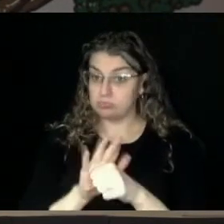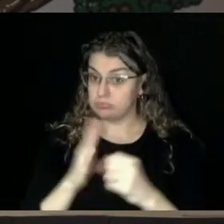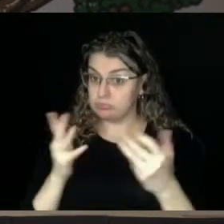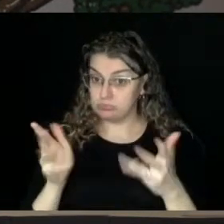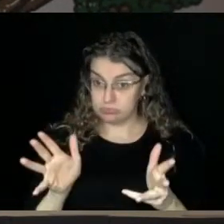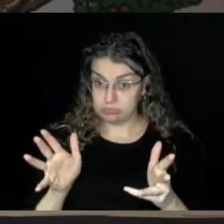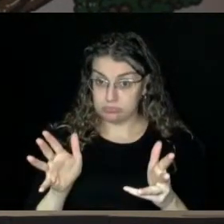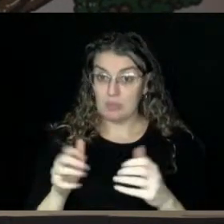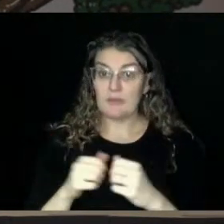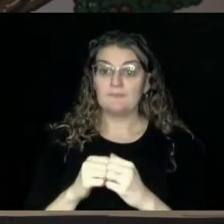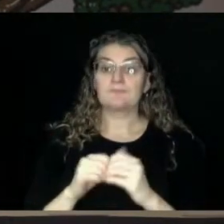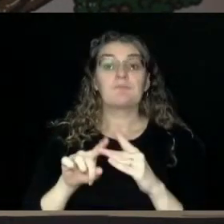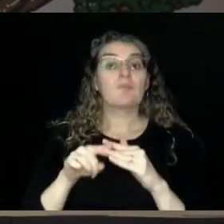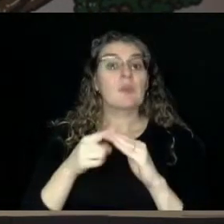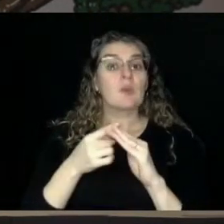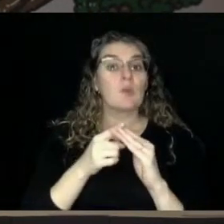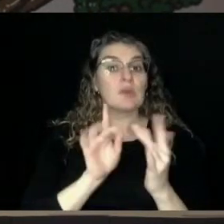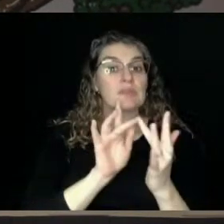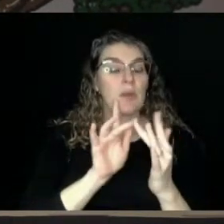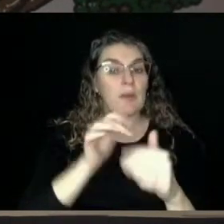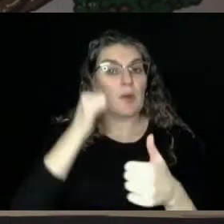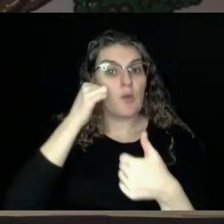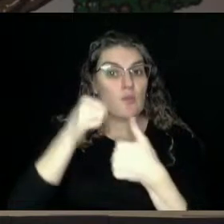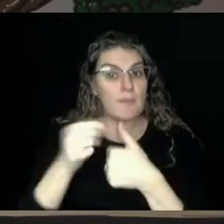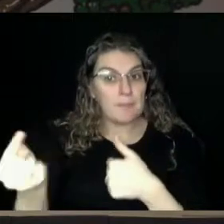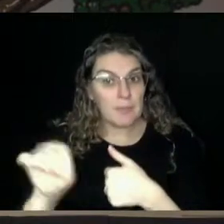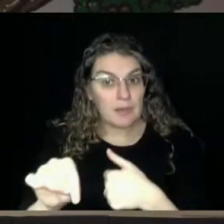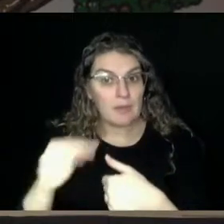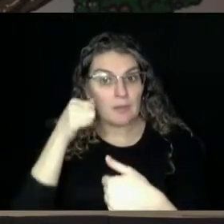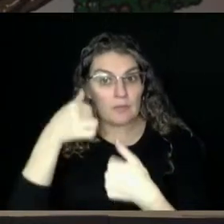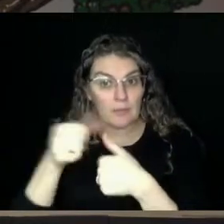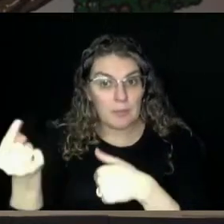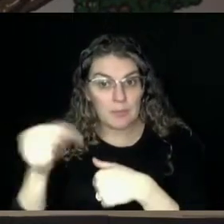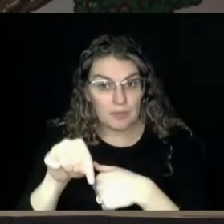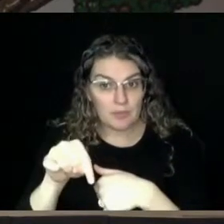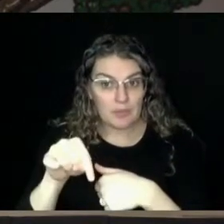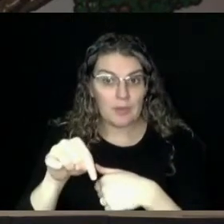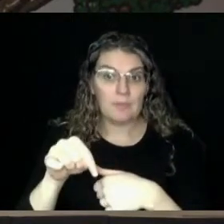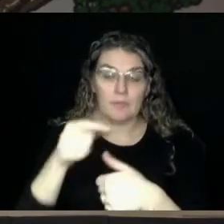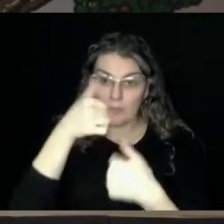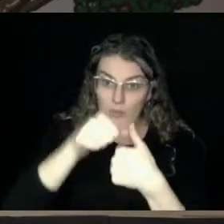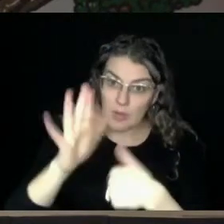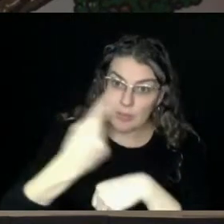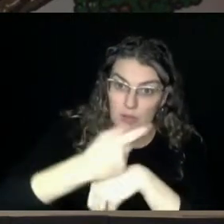appointments will begin to receive reminder notifications this week for their appointment time.